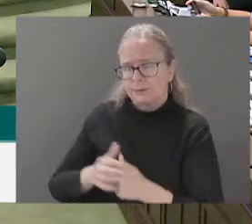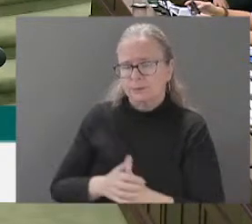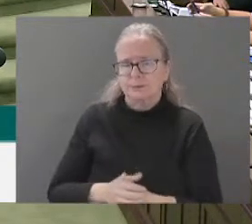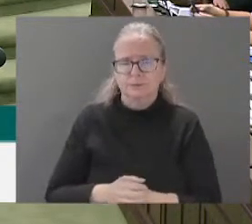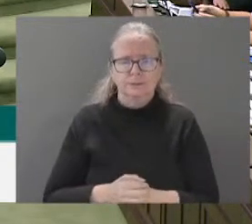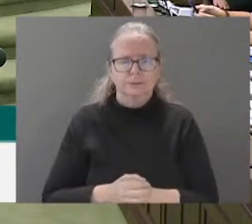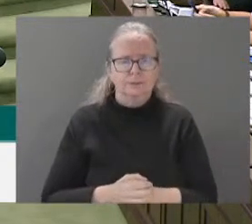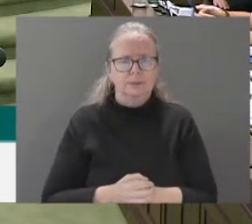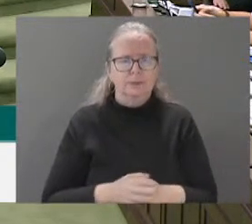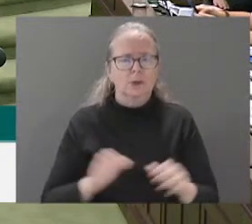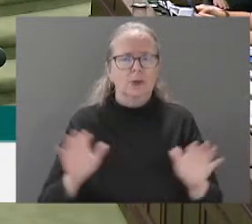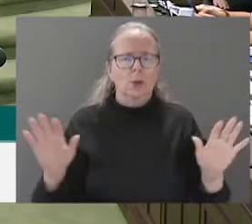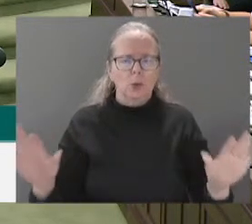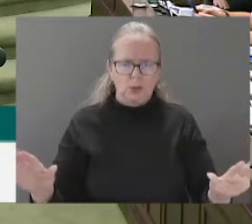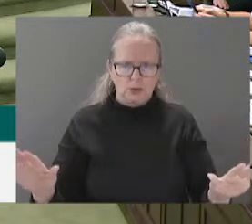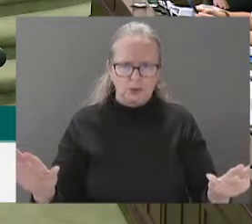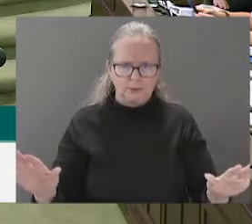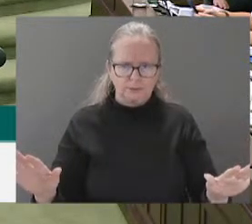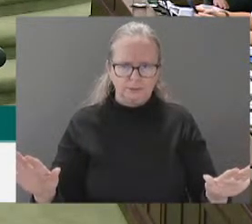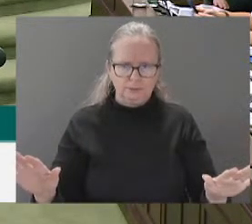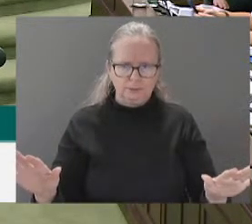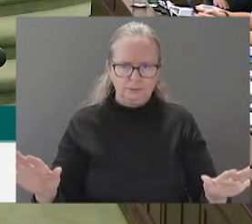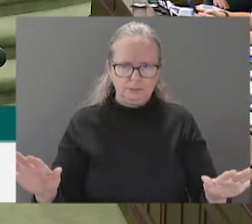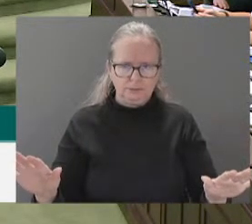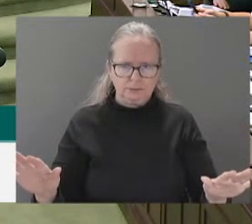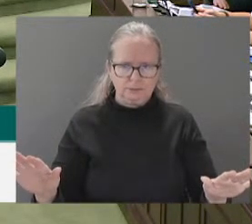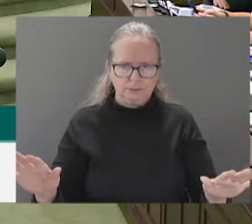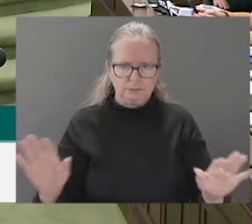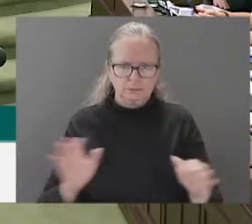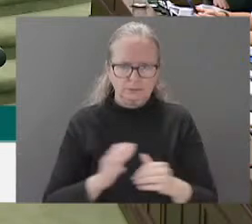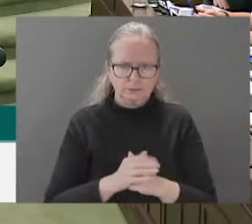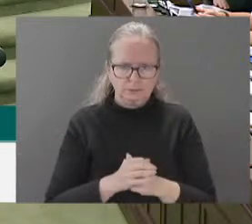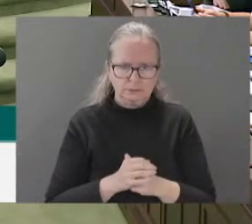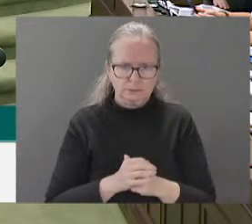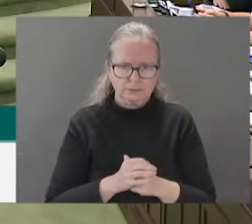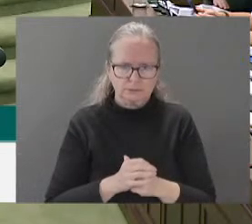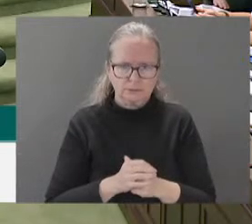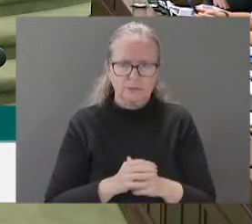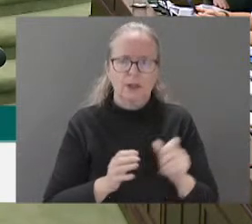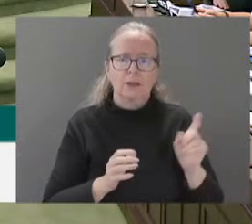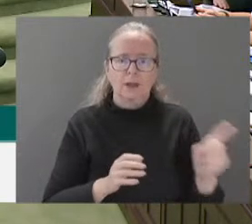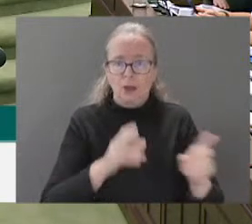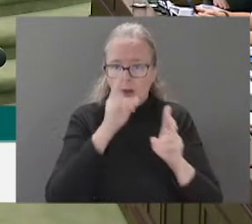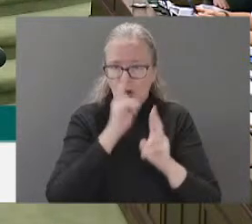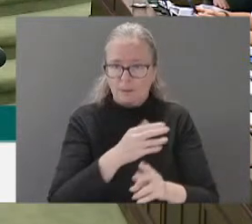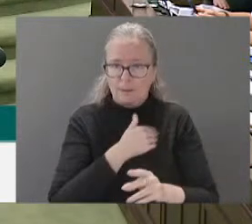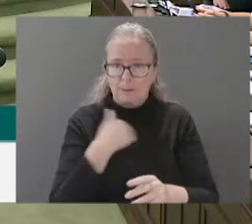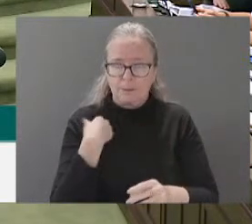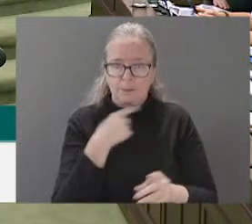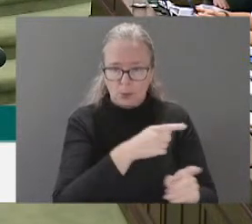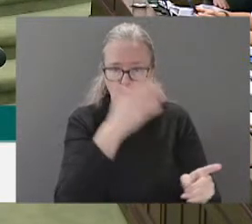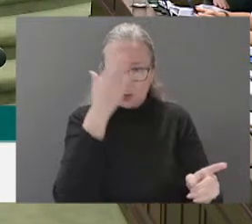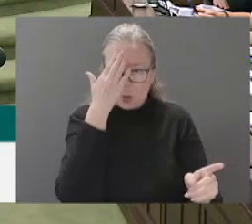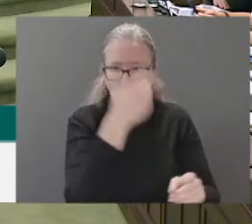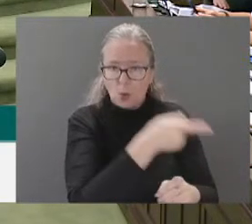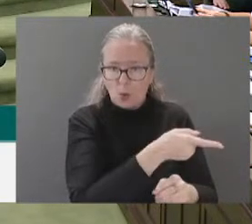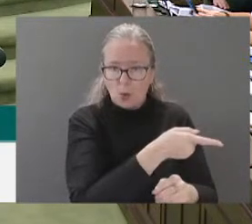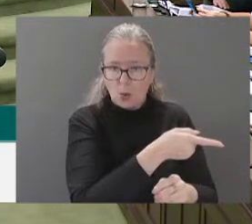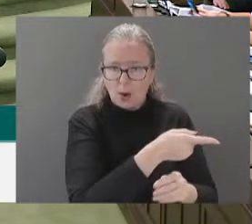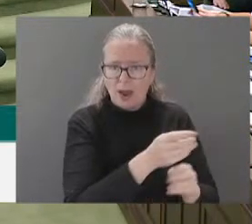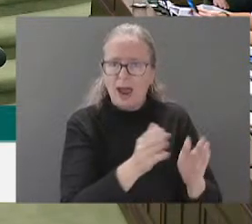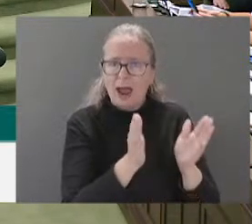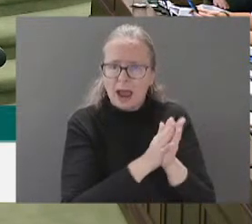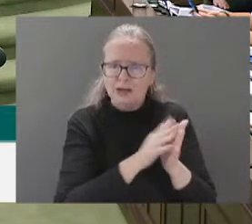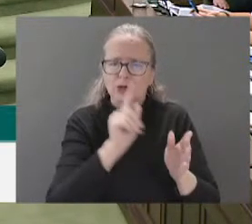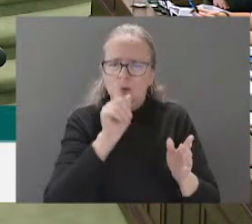Relax The Honorable member will know that question period is an opportunity to ask questions about government business